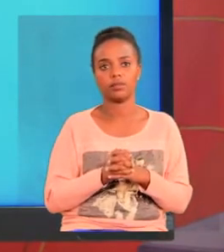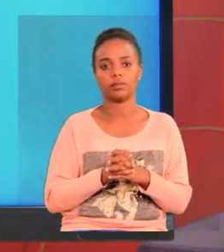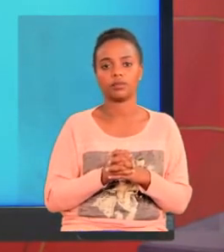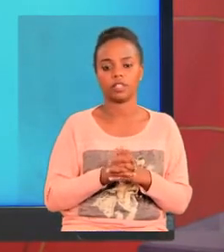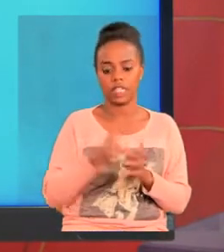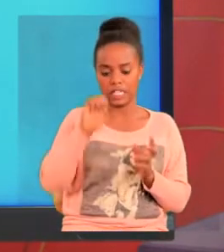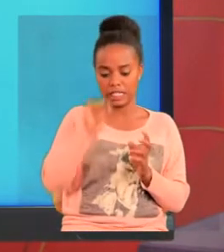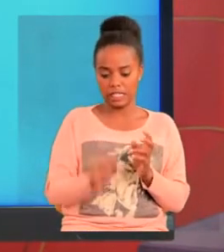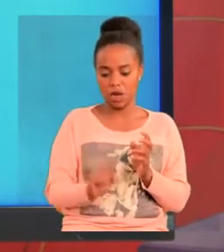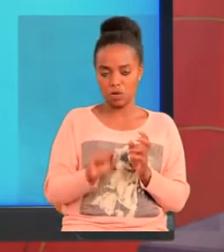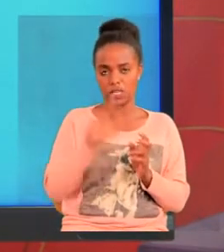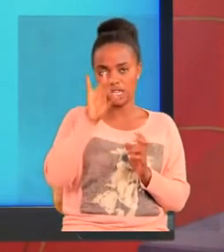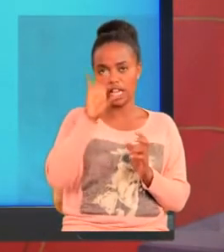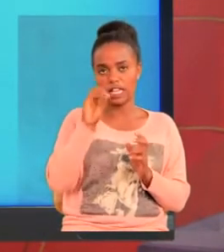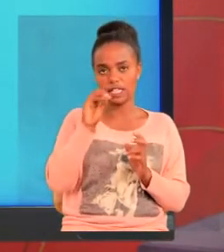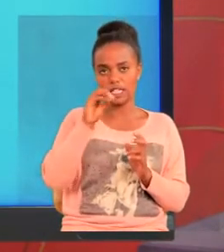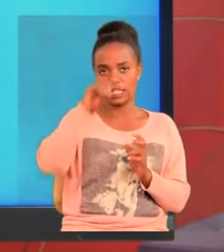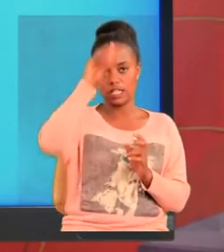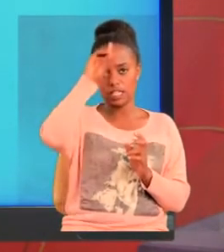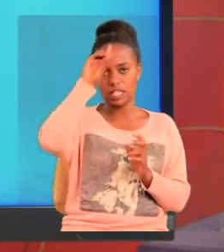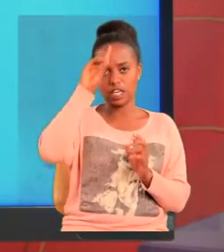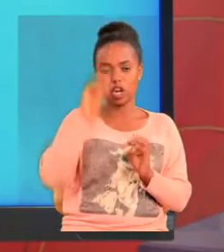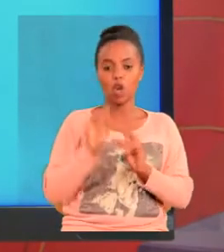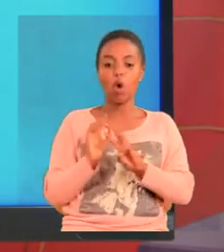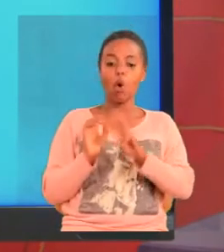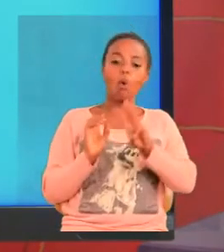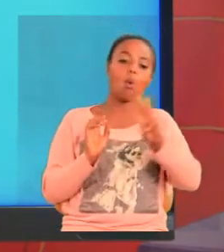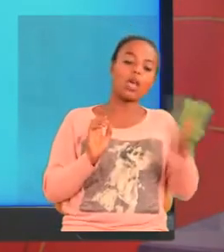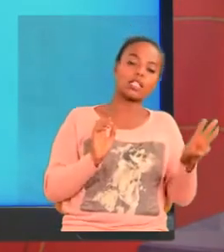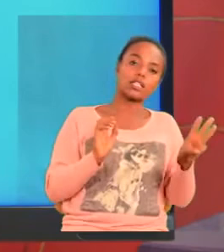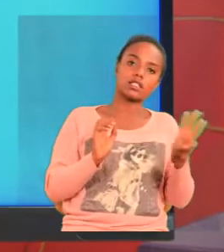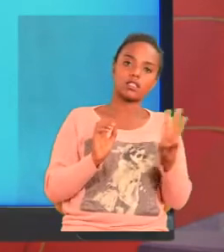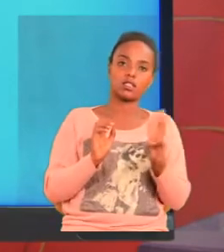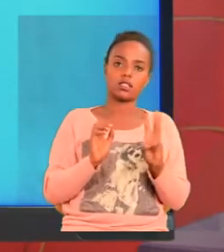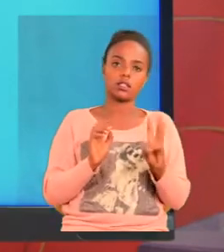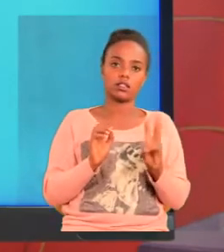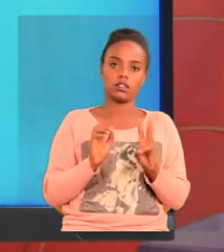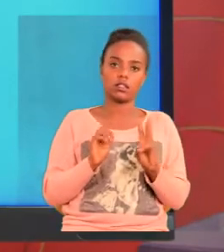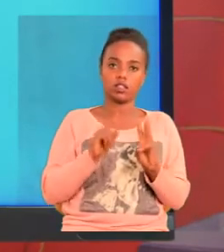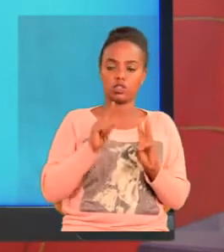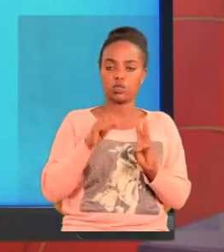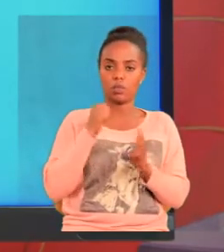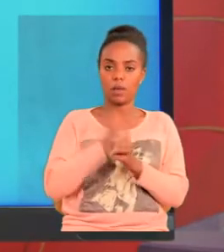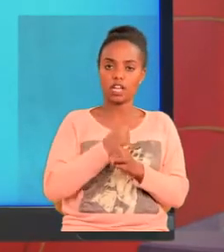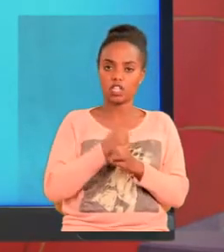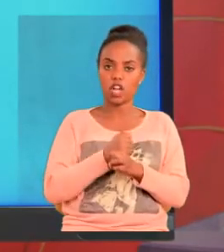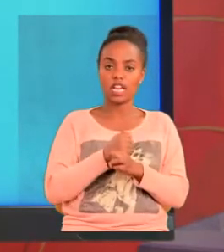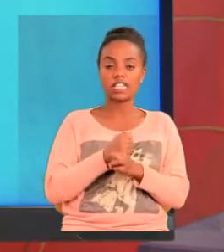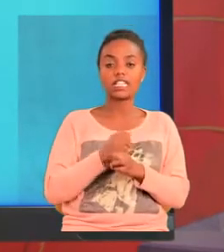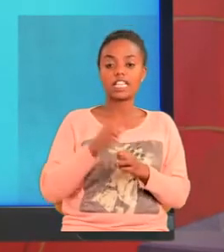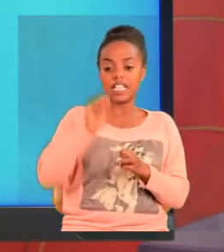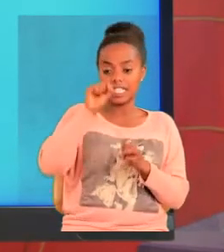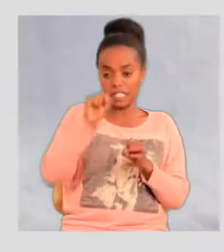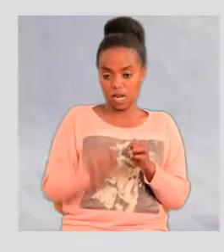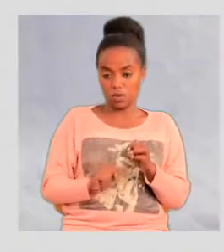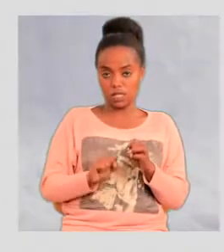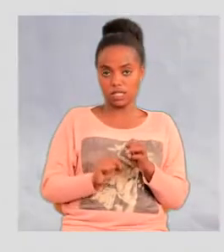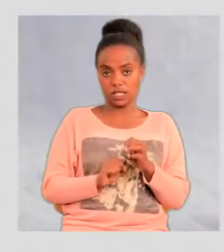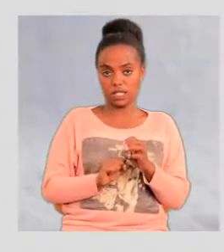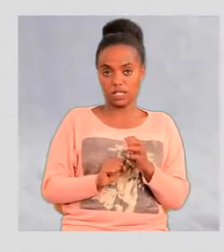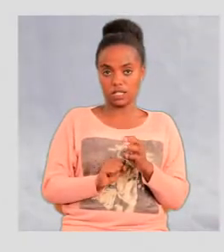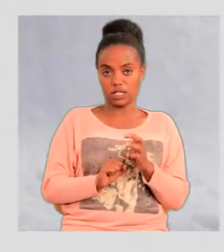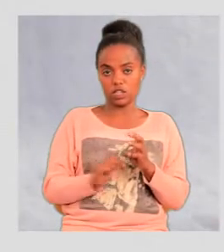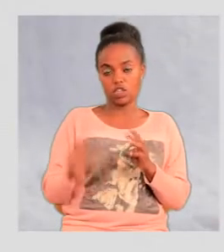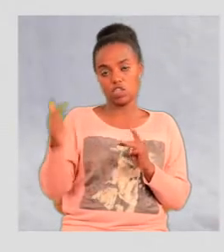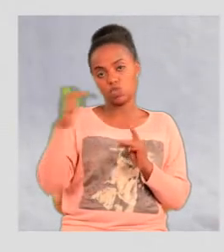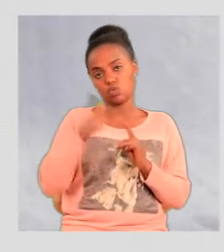South 80 degree west. So southwest, you measure the angle from south part, from